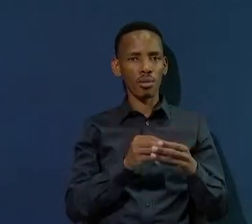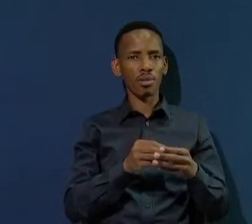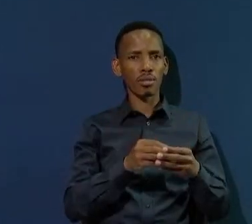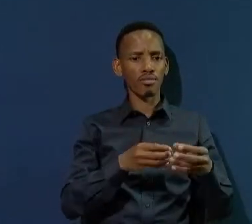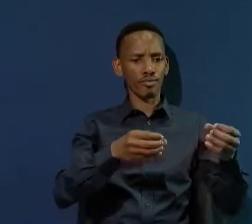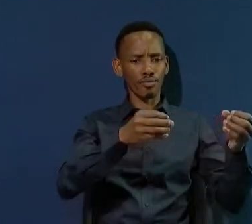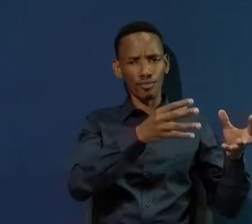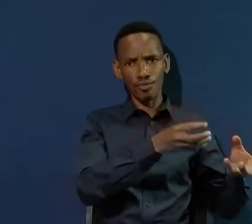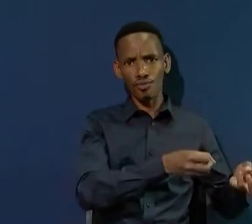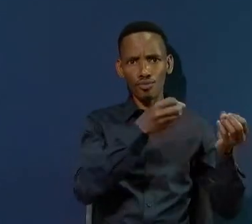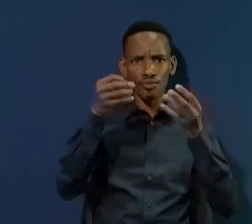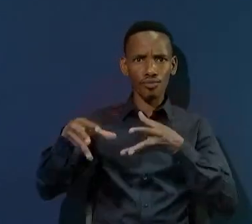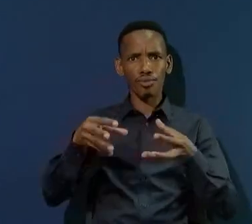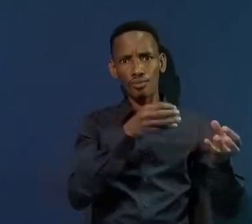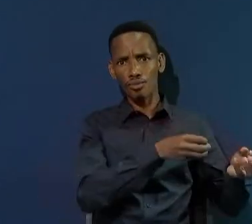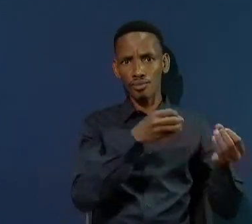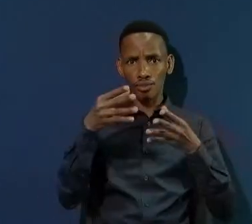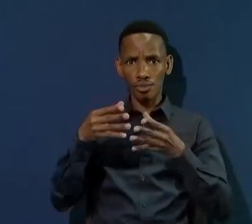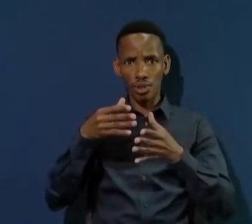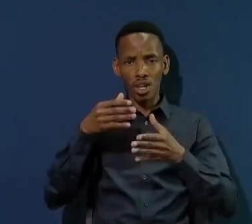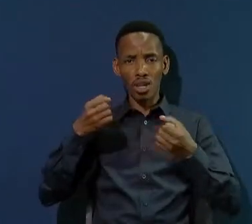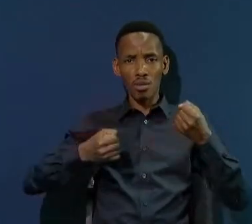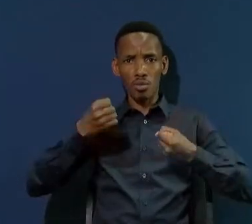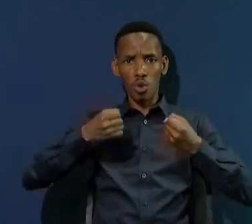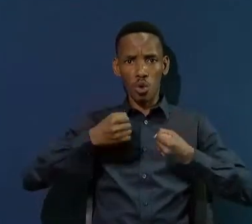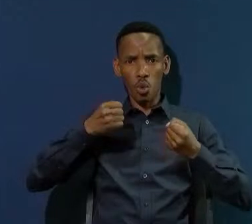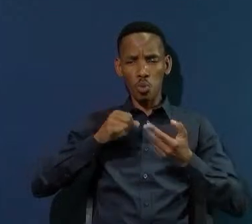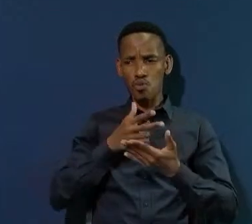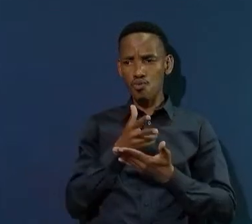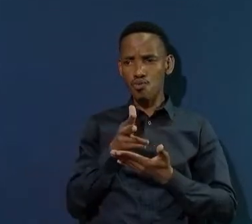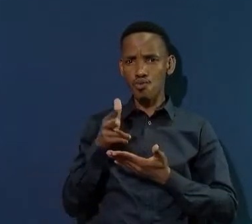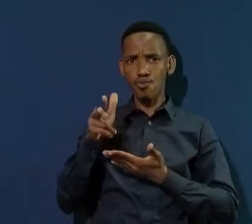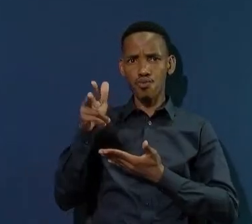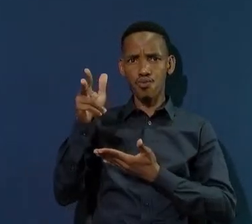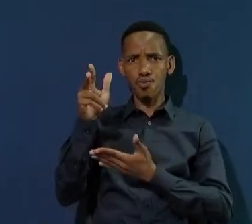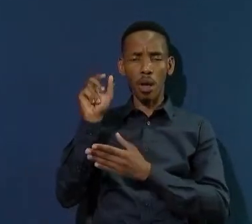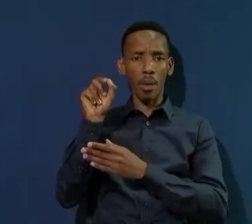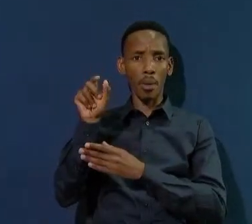ba tlhophi ba ngongorega le bontlhophang bo ba ngongorega ba re